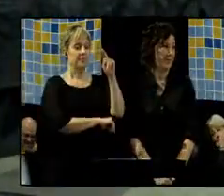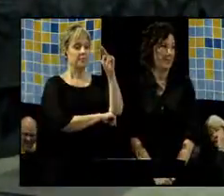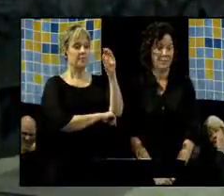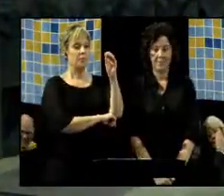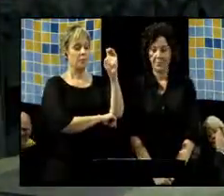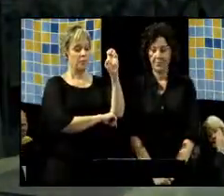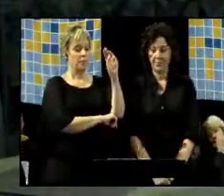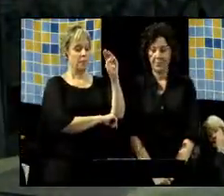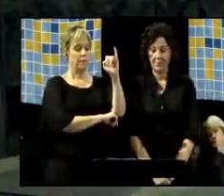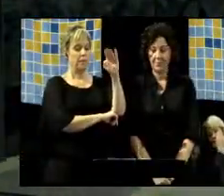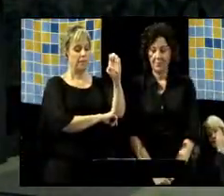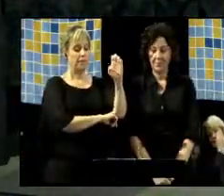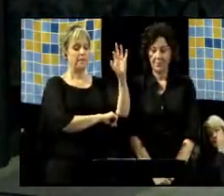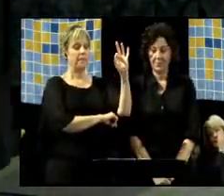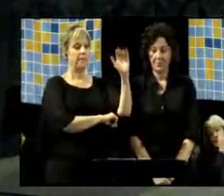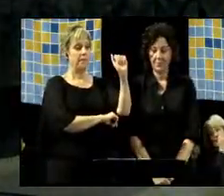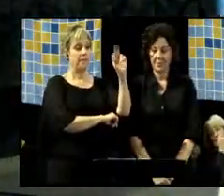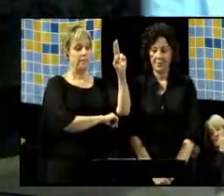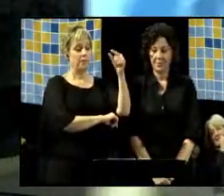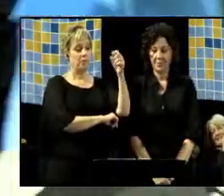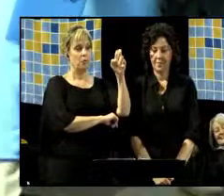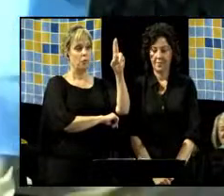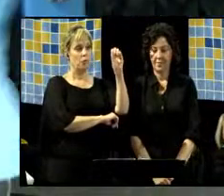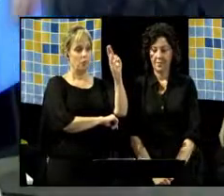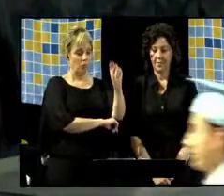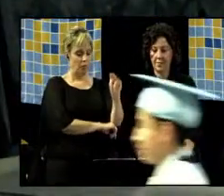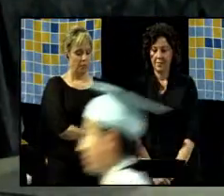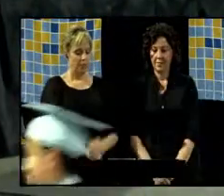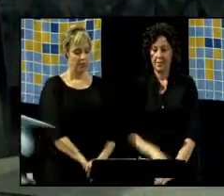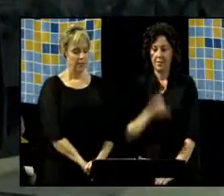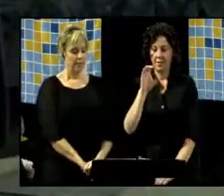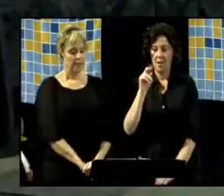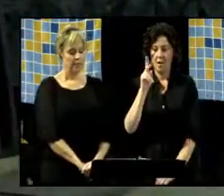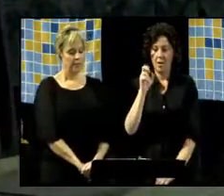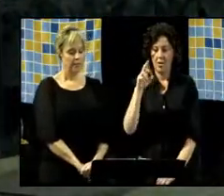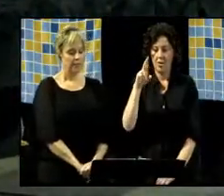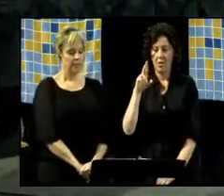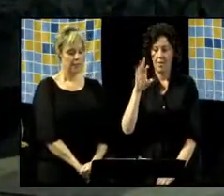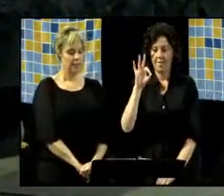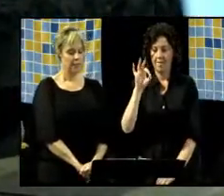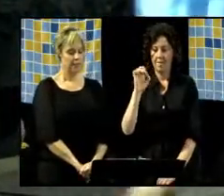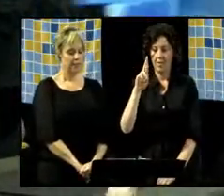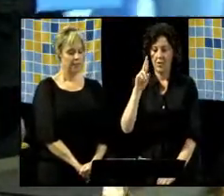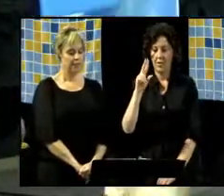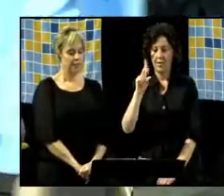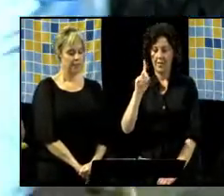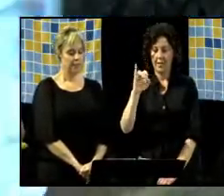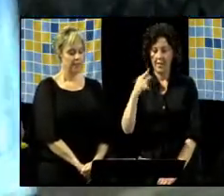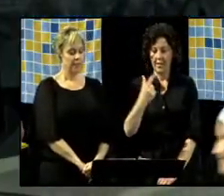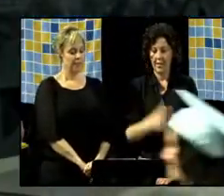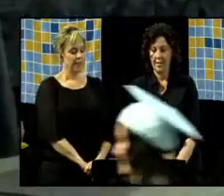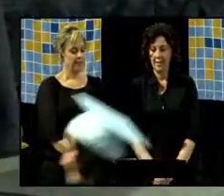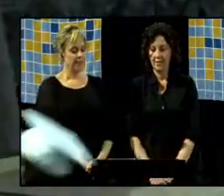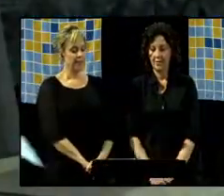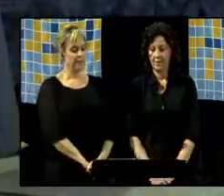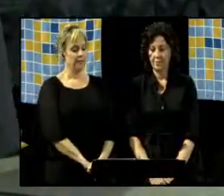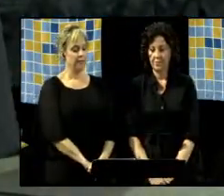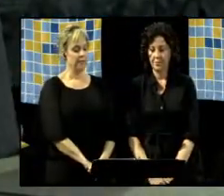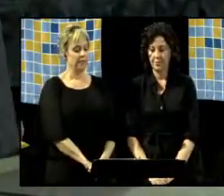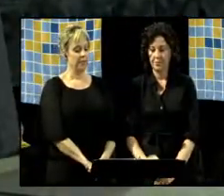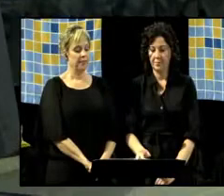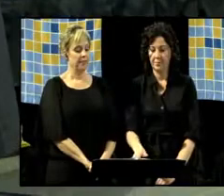Noemi Fougeron. Connor James Boyd Fertig. Caroline Elizabeth